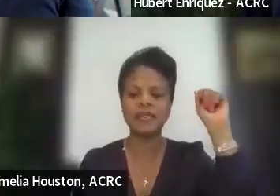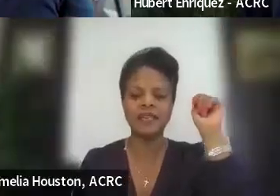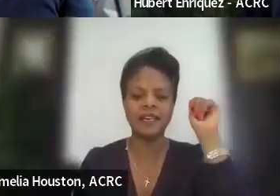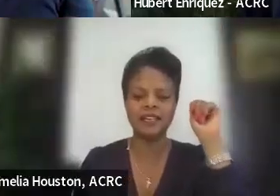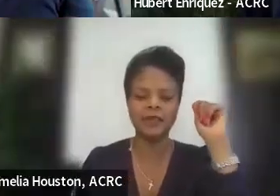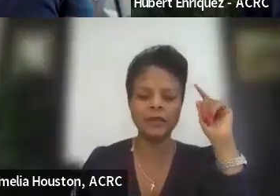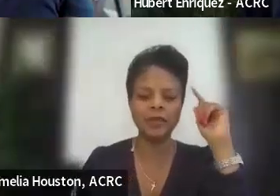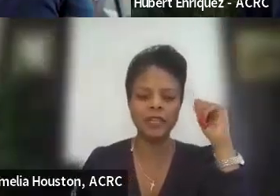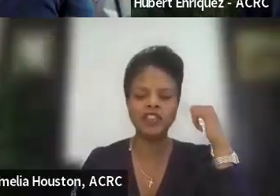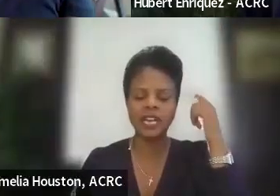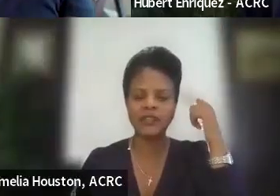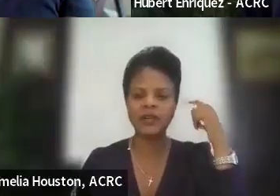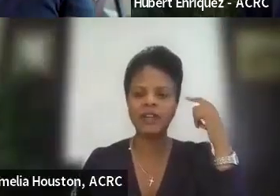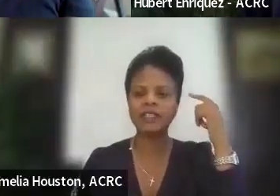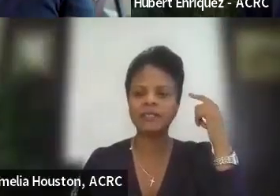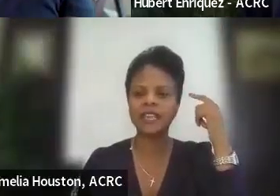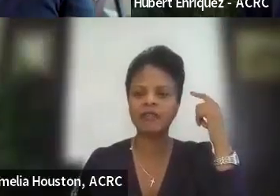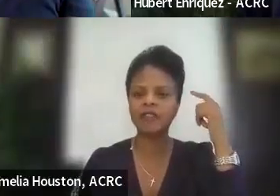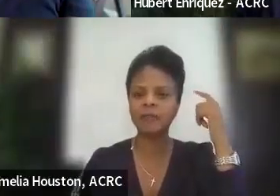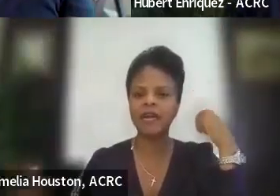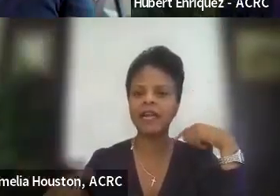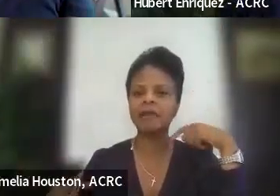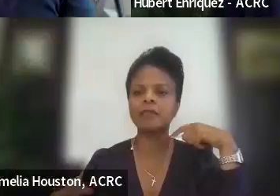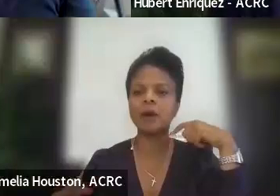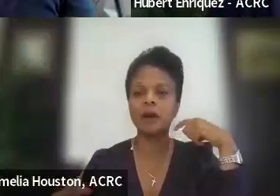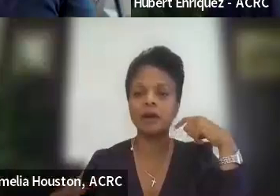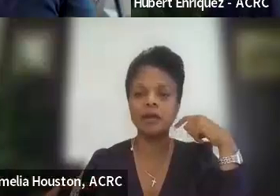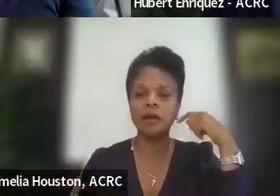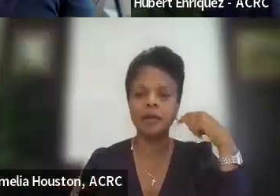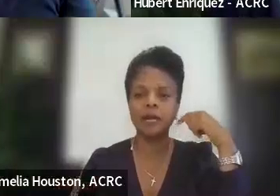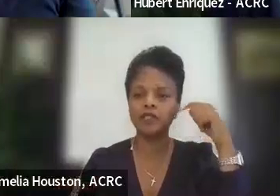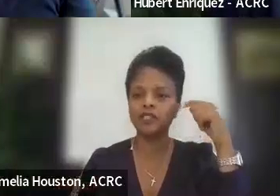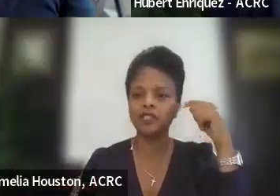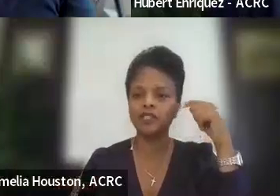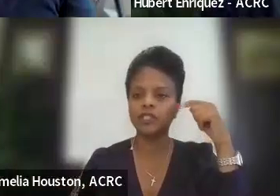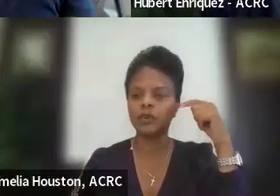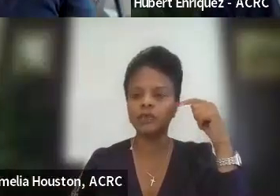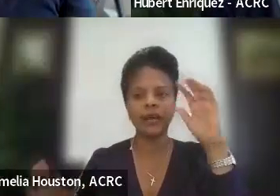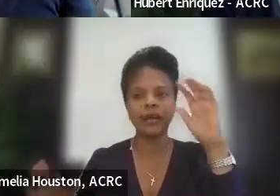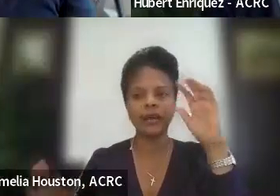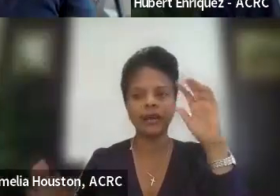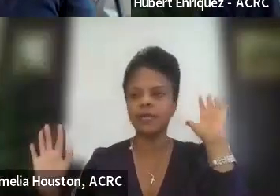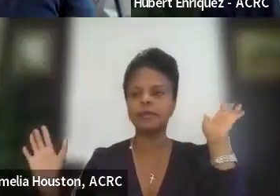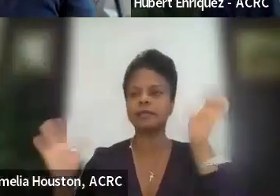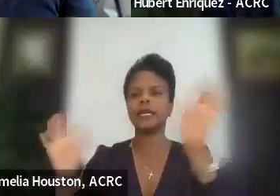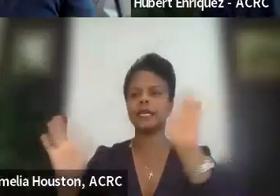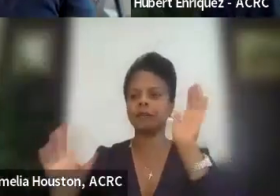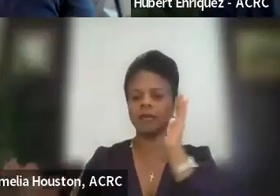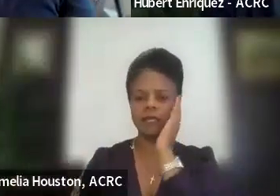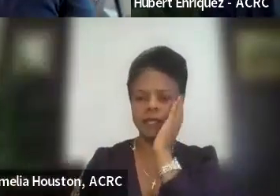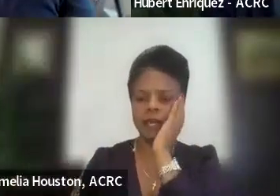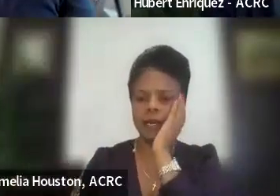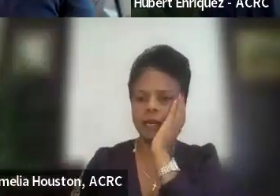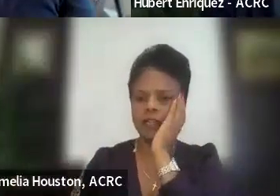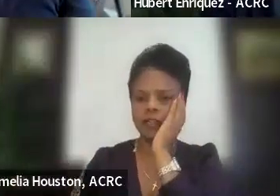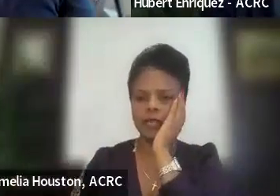you? It's Camelia. Just someone put in the chat that they're having some sound feedback. I am as well, but I was just going to, I am not by